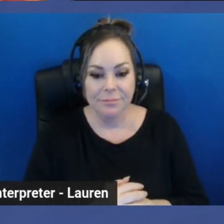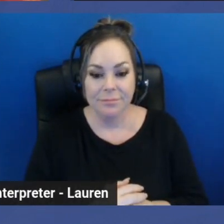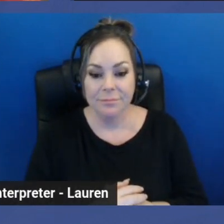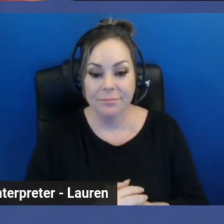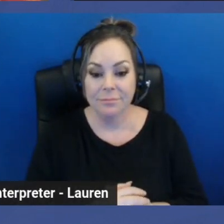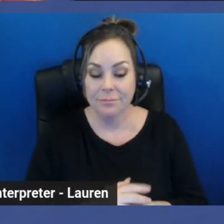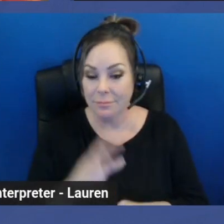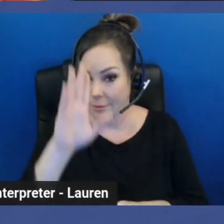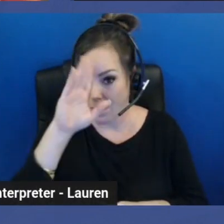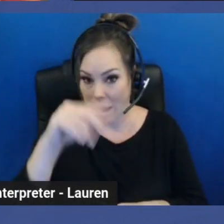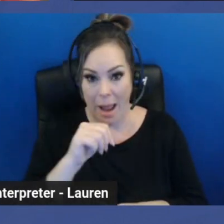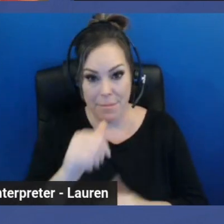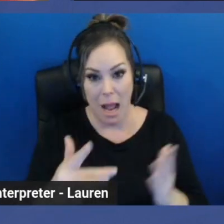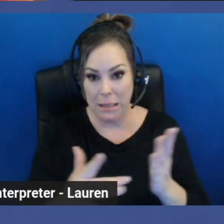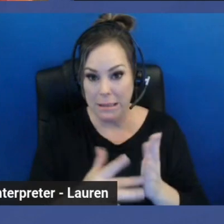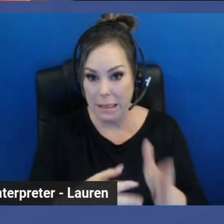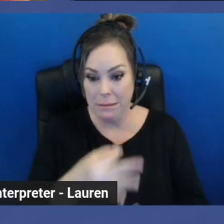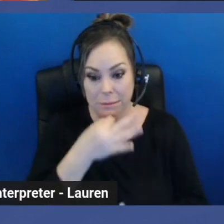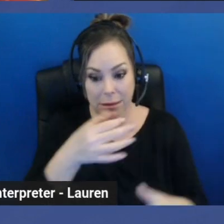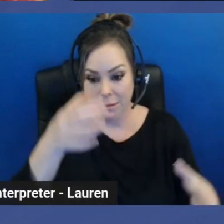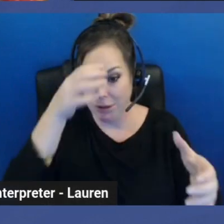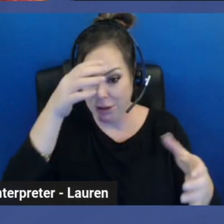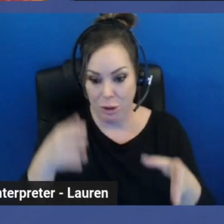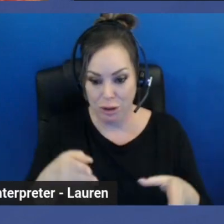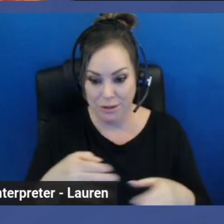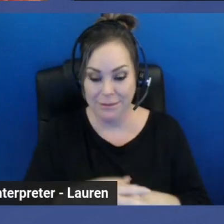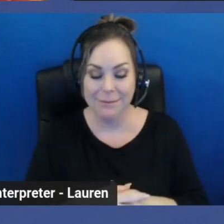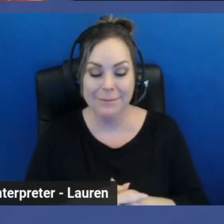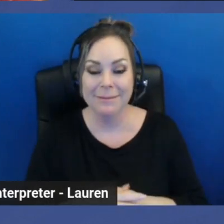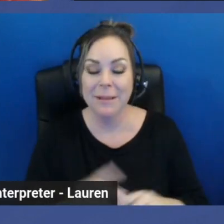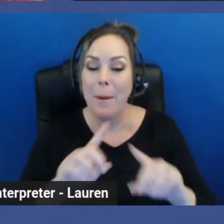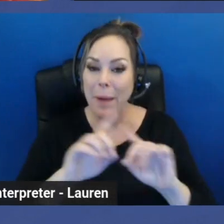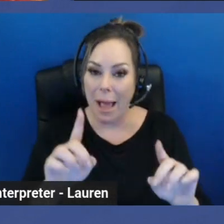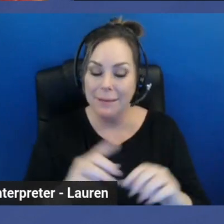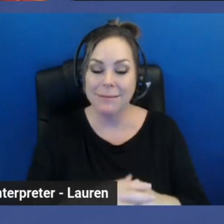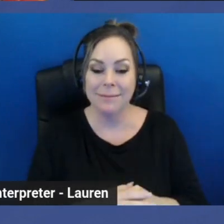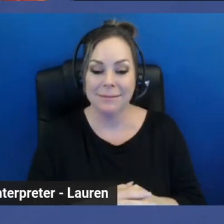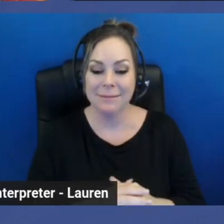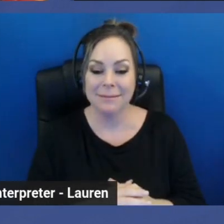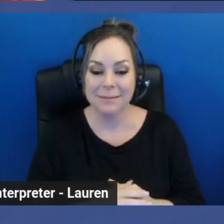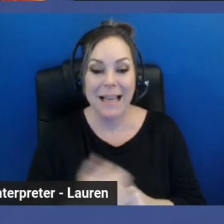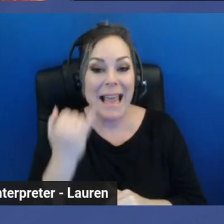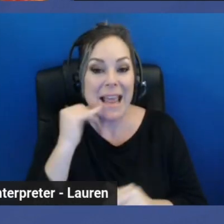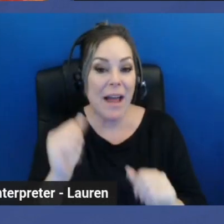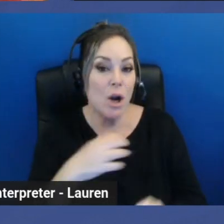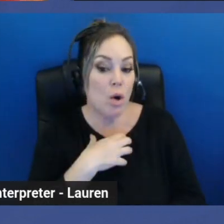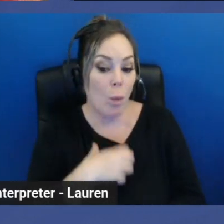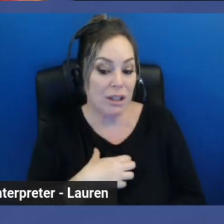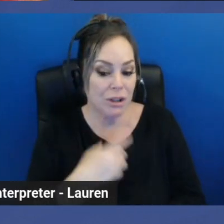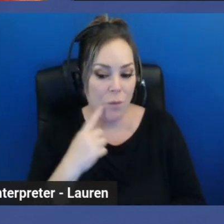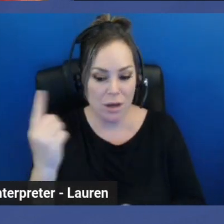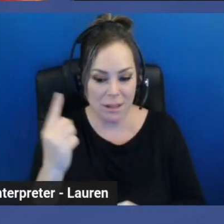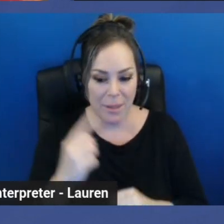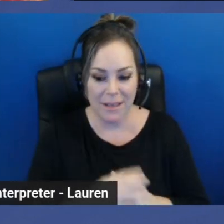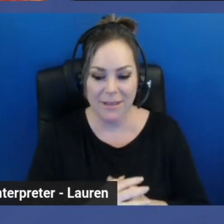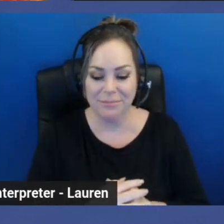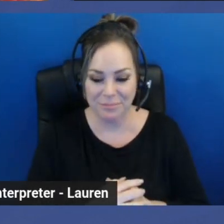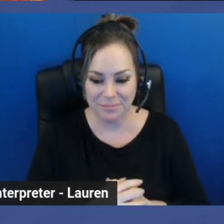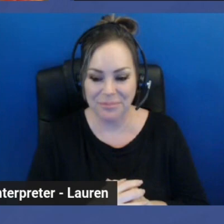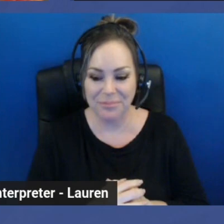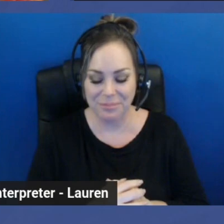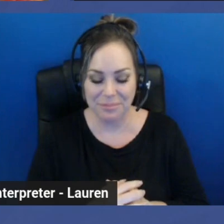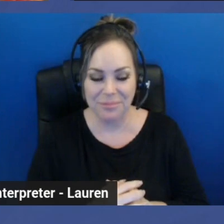I am not a technology person, but if I could wish something, I